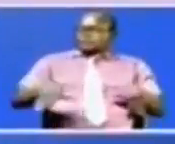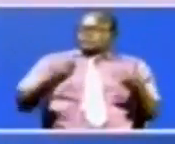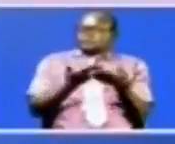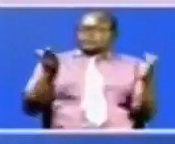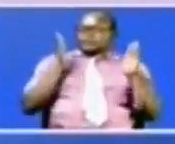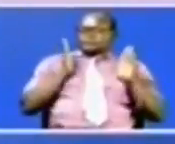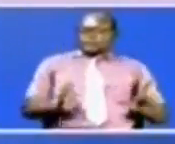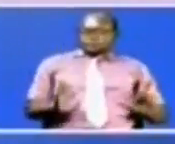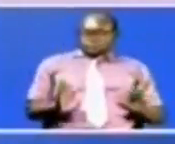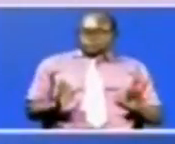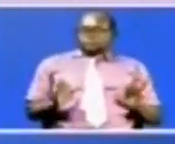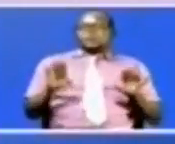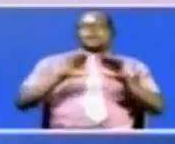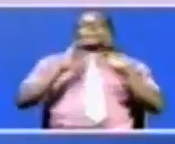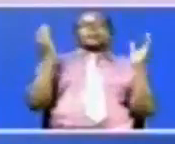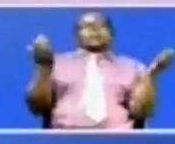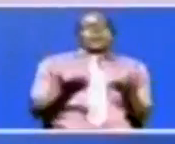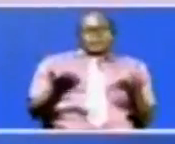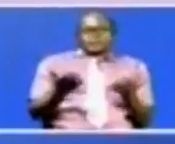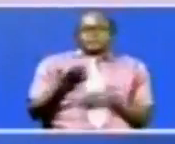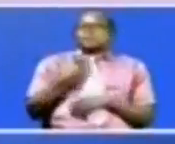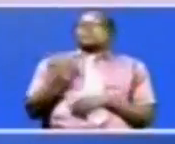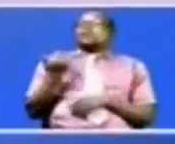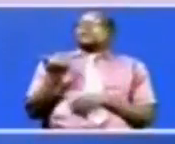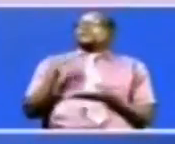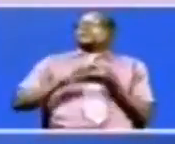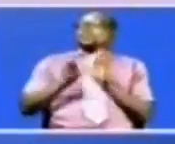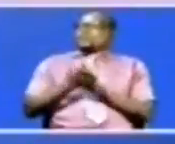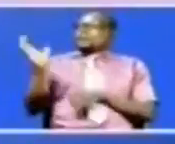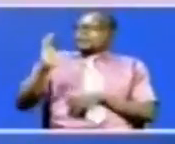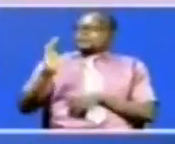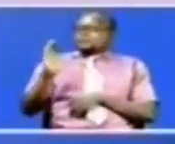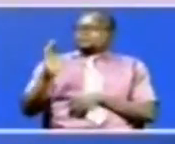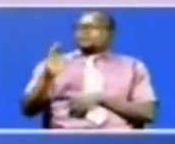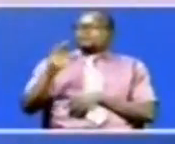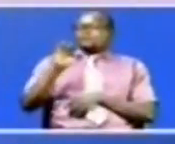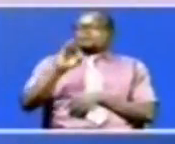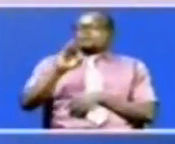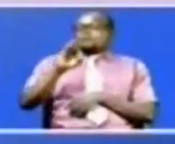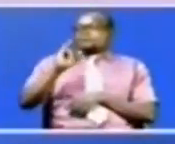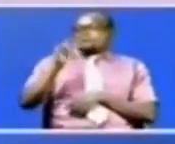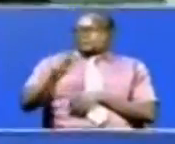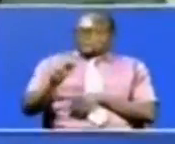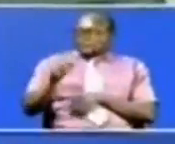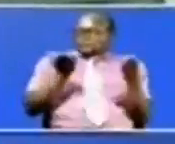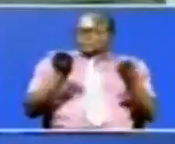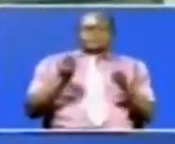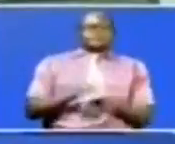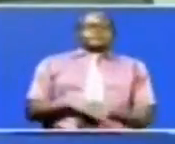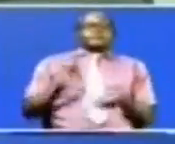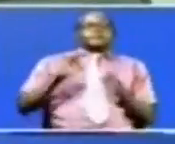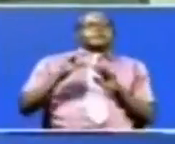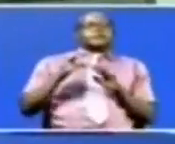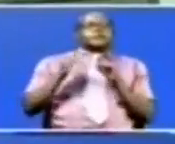anybody and everybody in the world. We want just to be a customer of FinServe, like all the other customers. Equity's